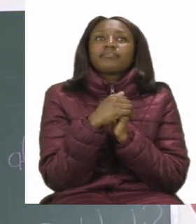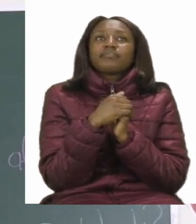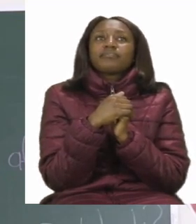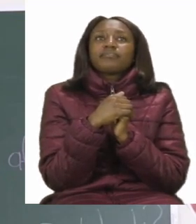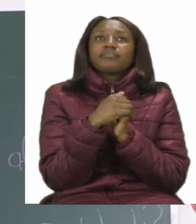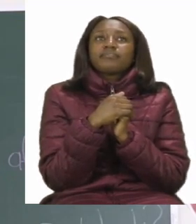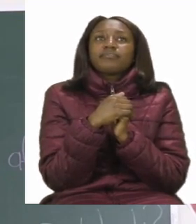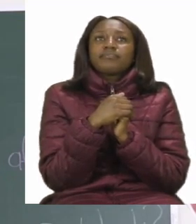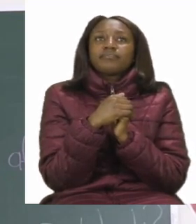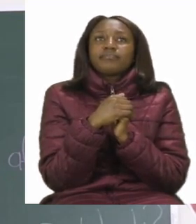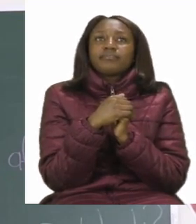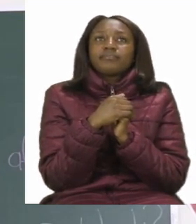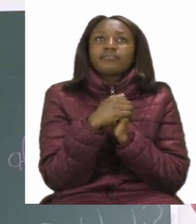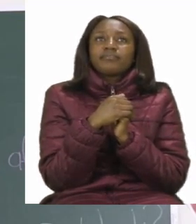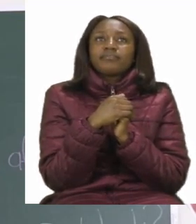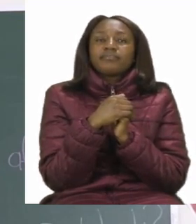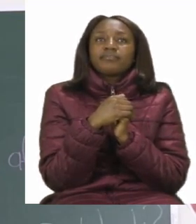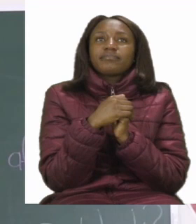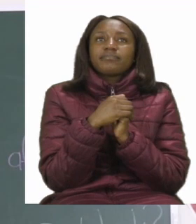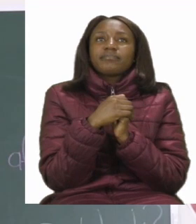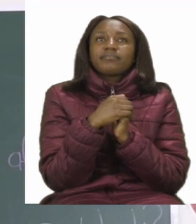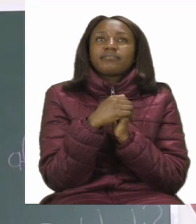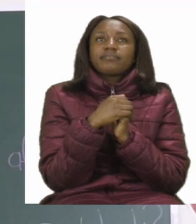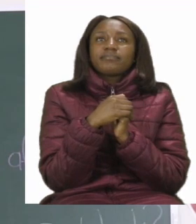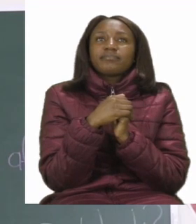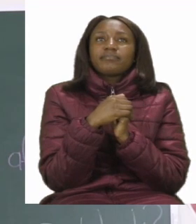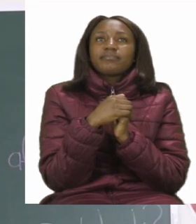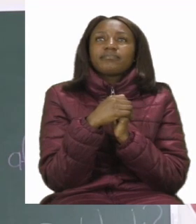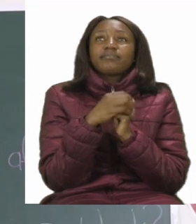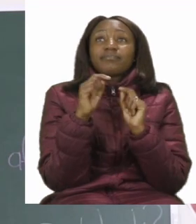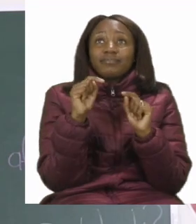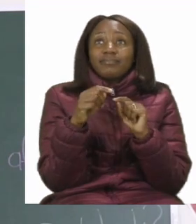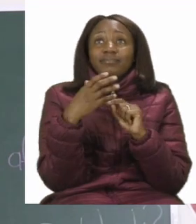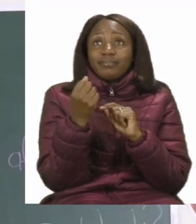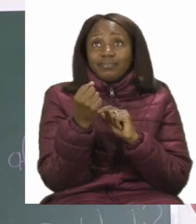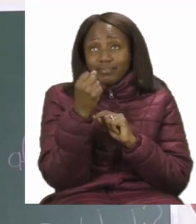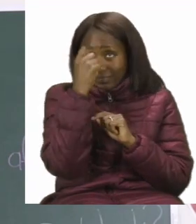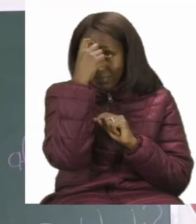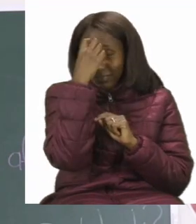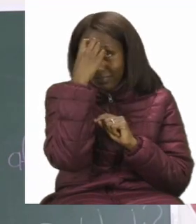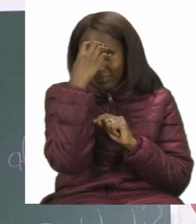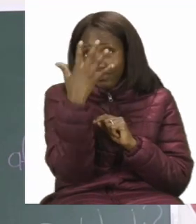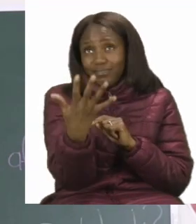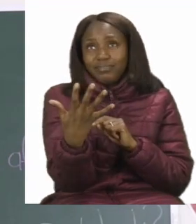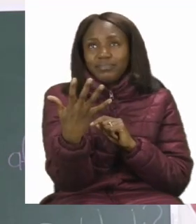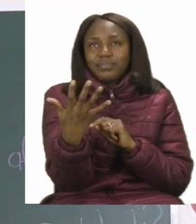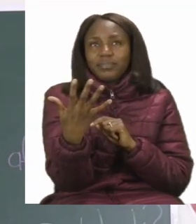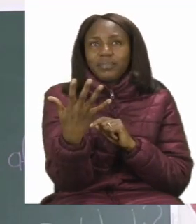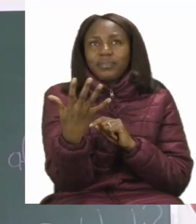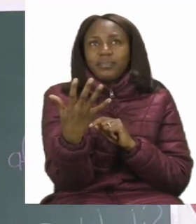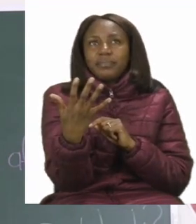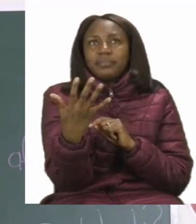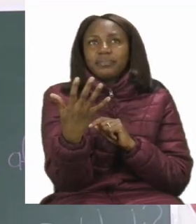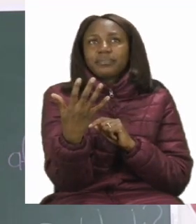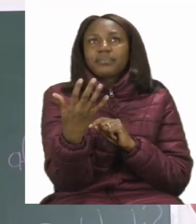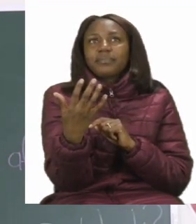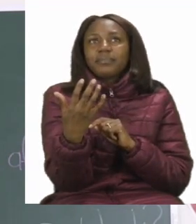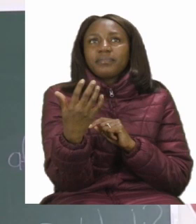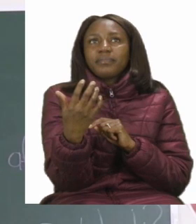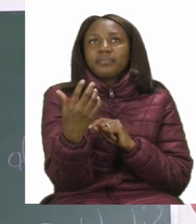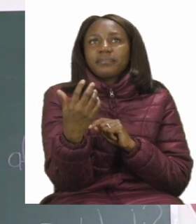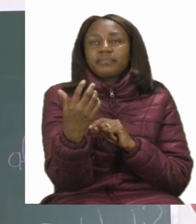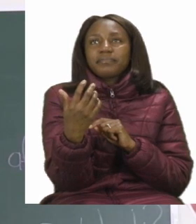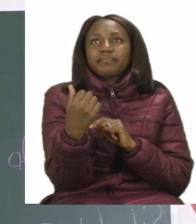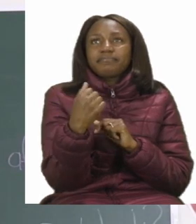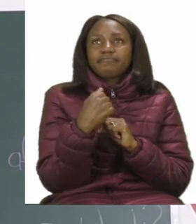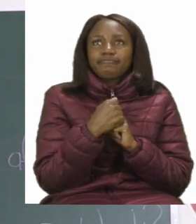count another hour after. That means we now get 5 o'clock. Let's count together one more time.